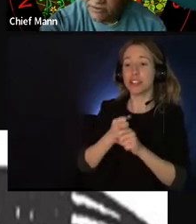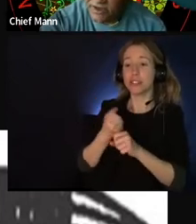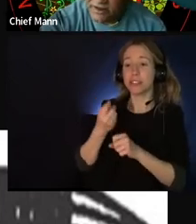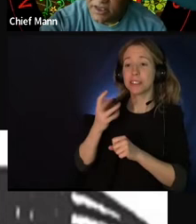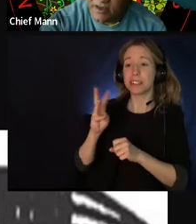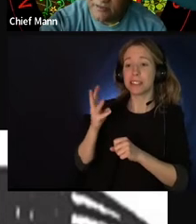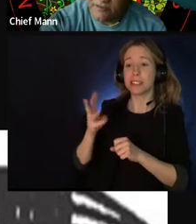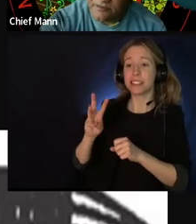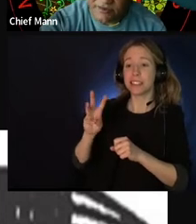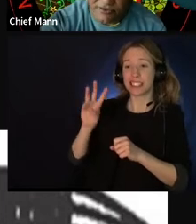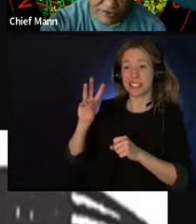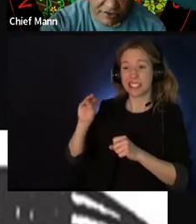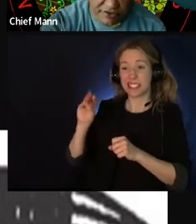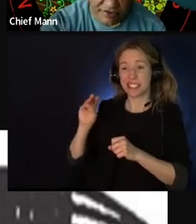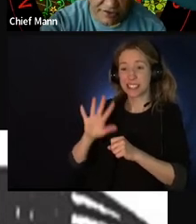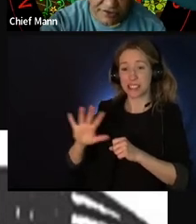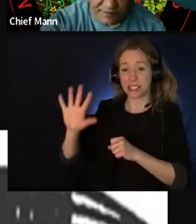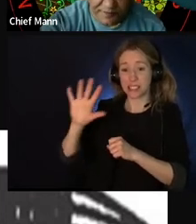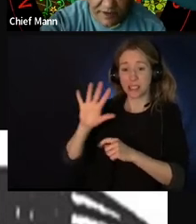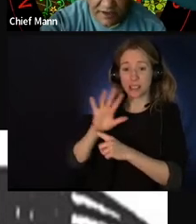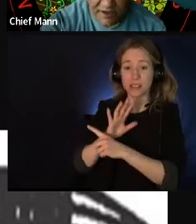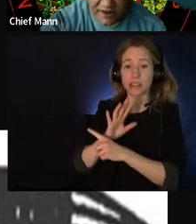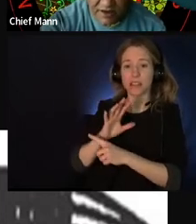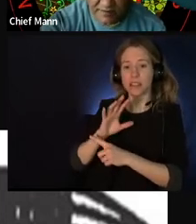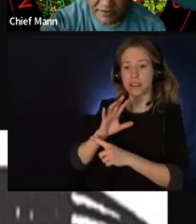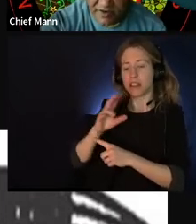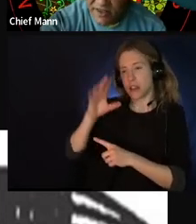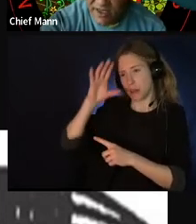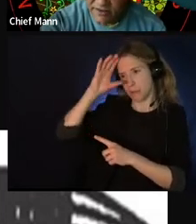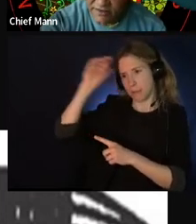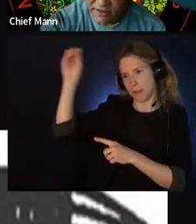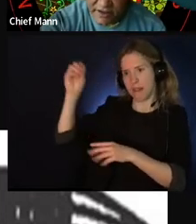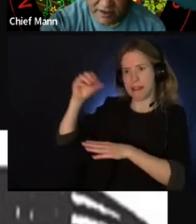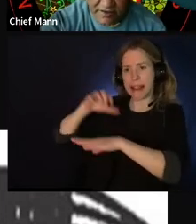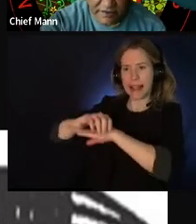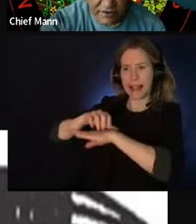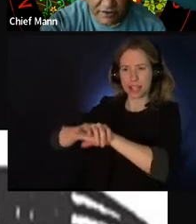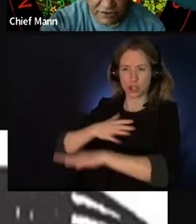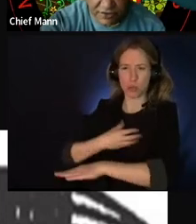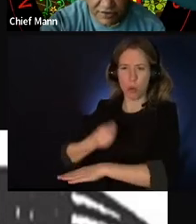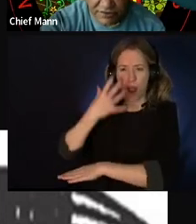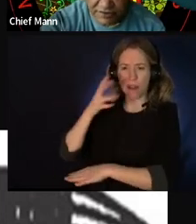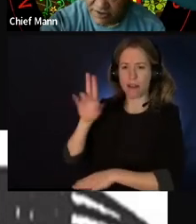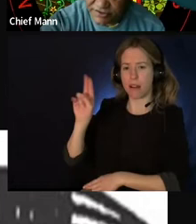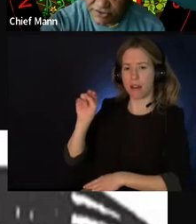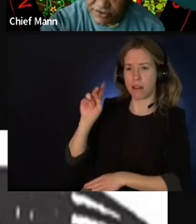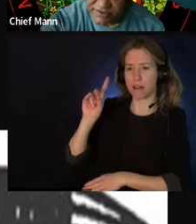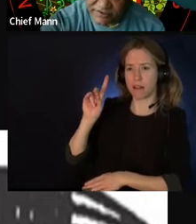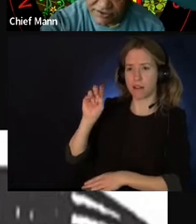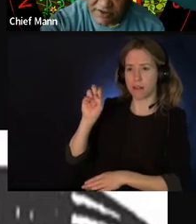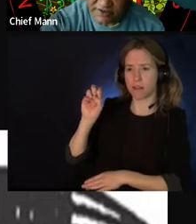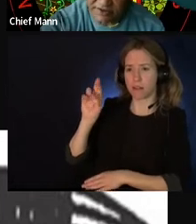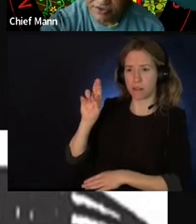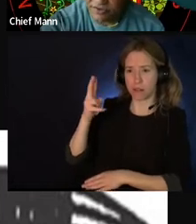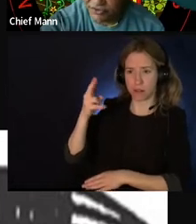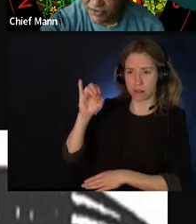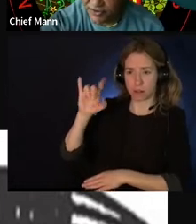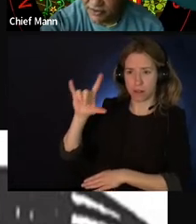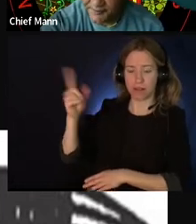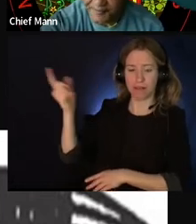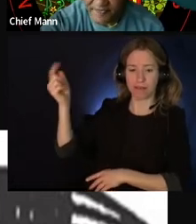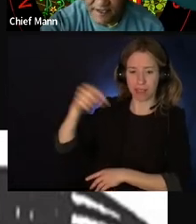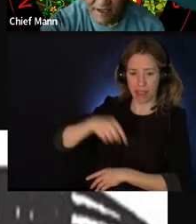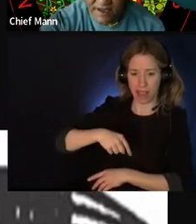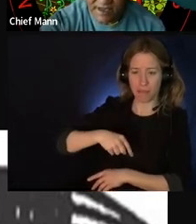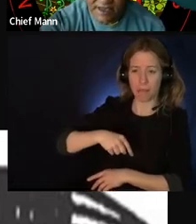Underhill had come, who was English, had come to Manhattan, and he joined the Dutch, and he was hired as a